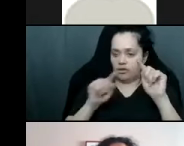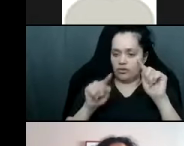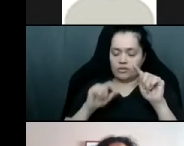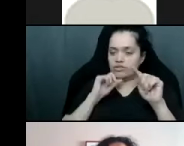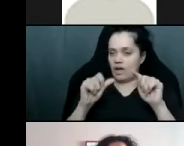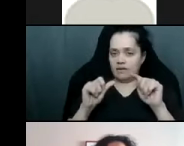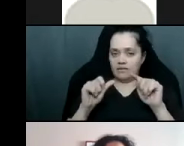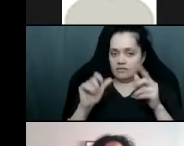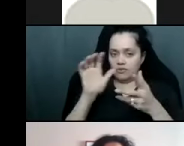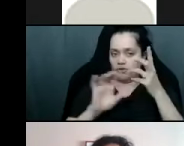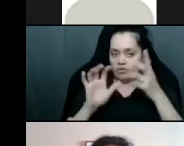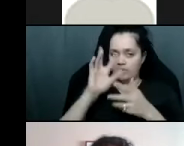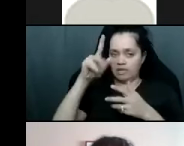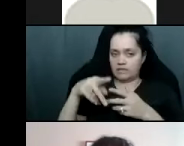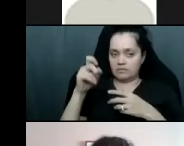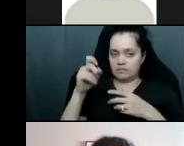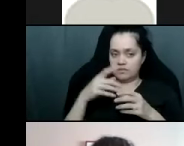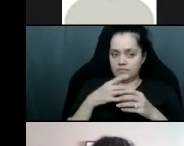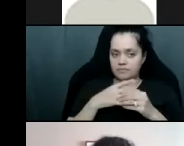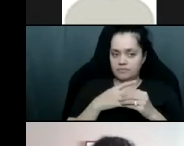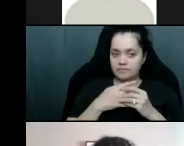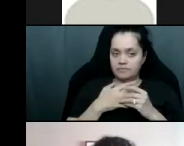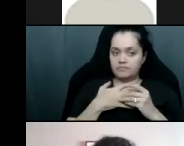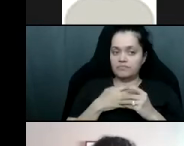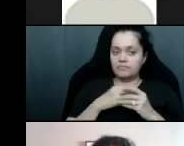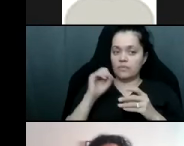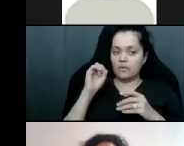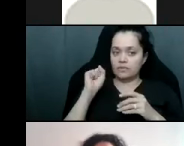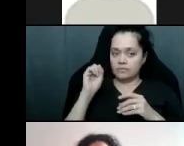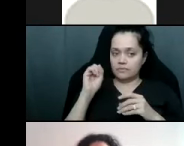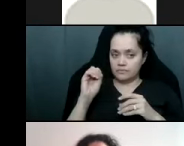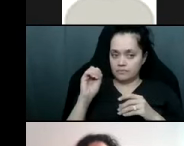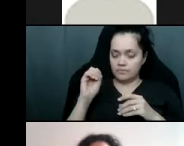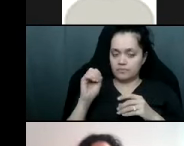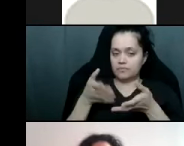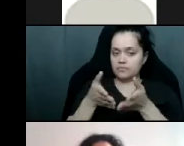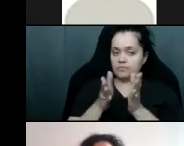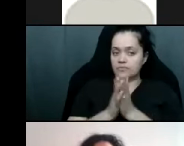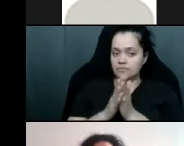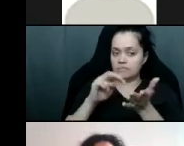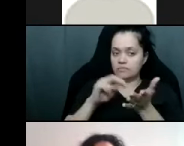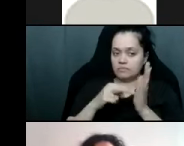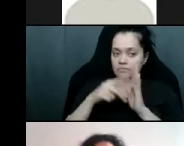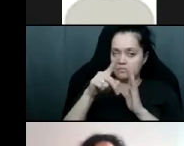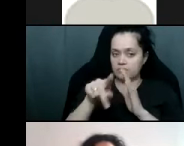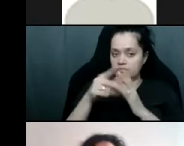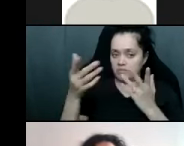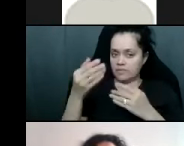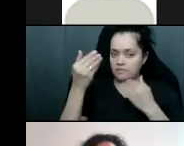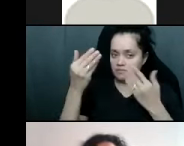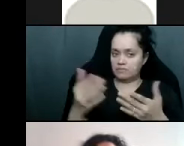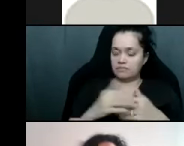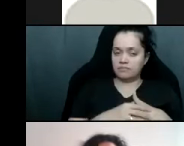actual word. So we're going to ask, what do these things